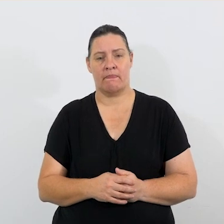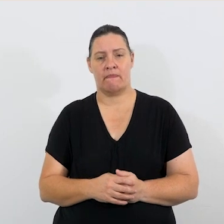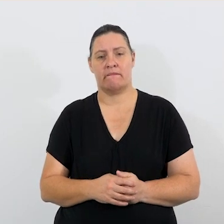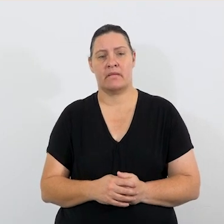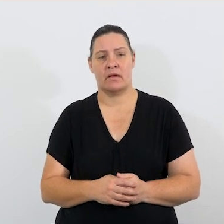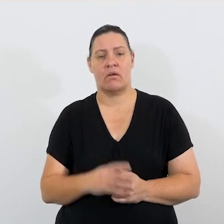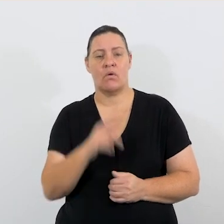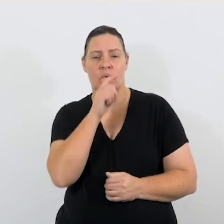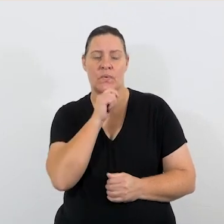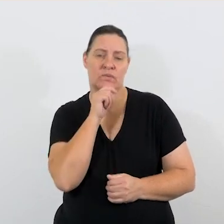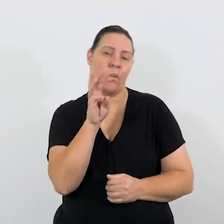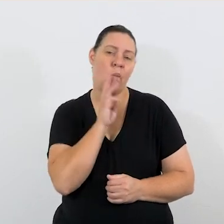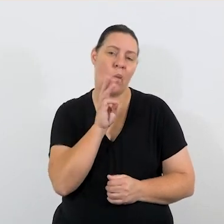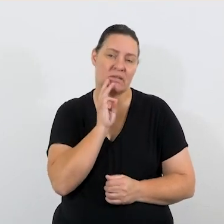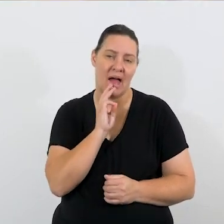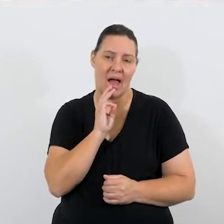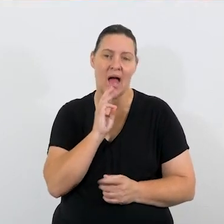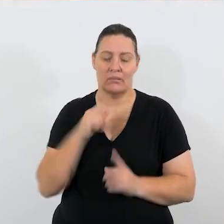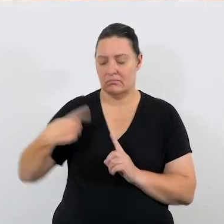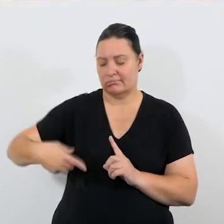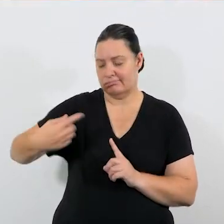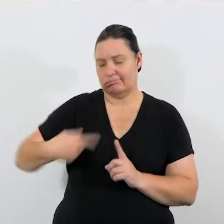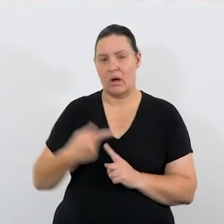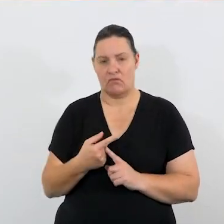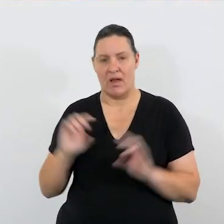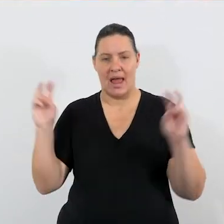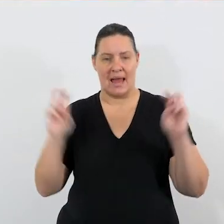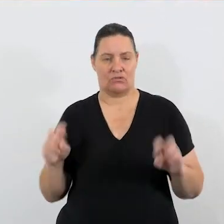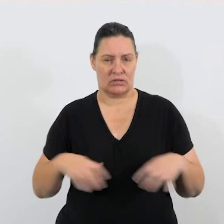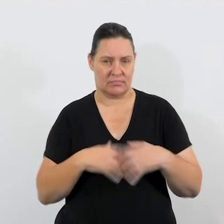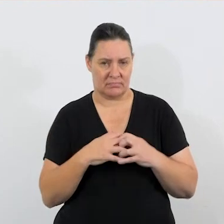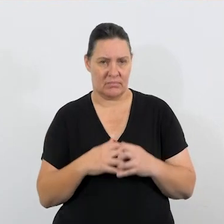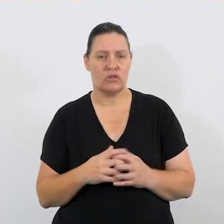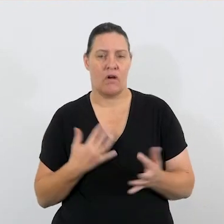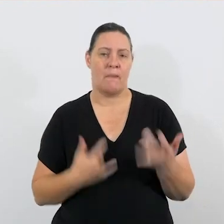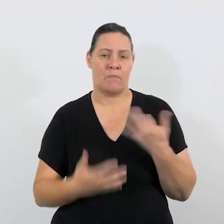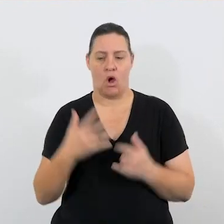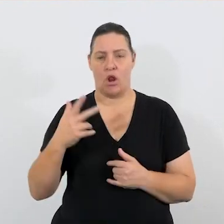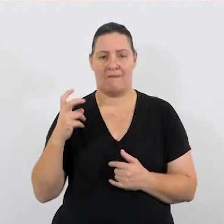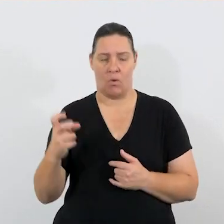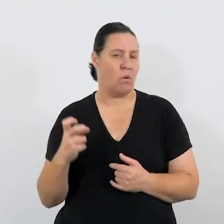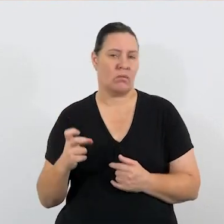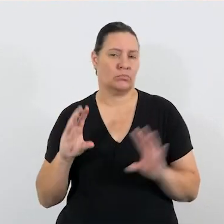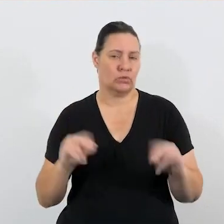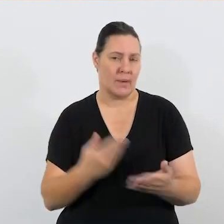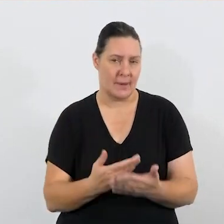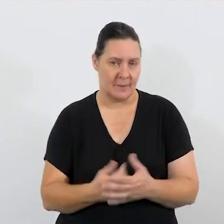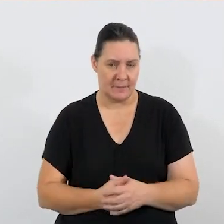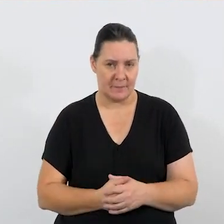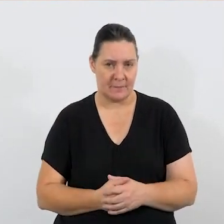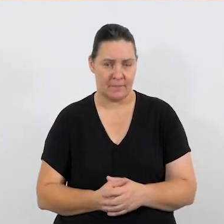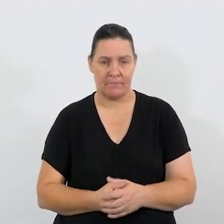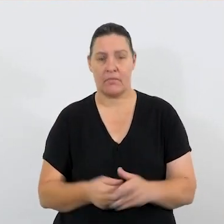which we can use the water to generate electricity, and that could stop the burning of fossil fuels.